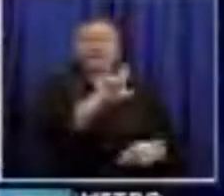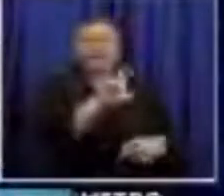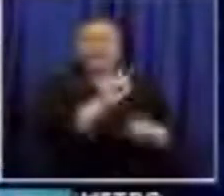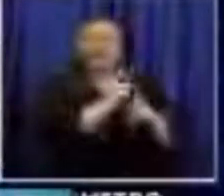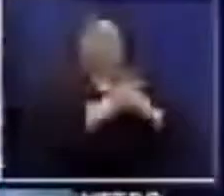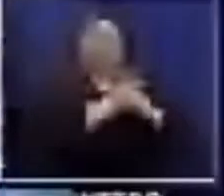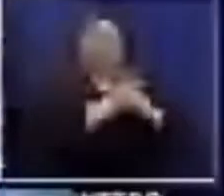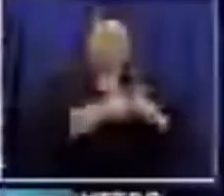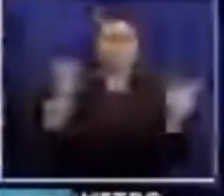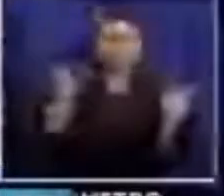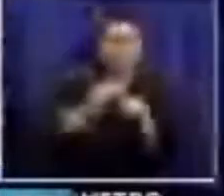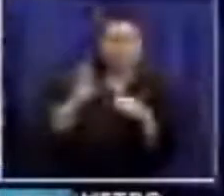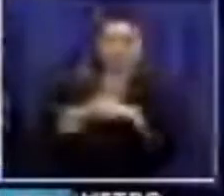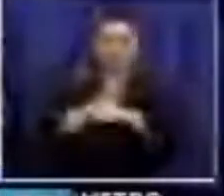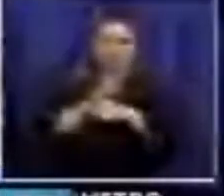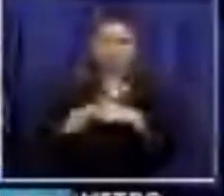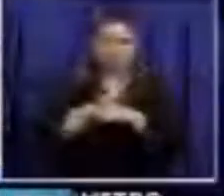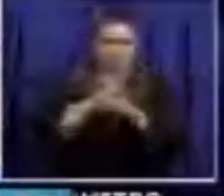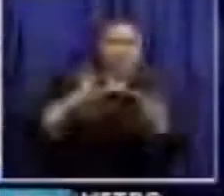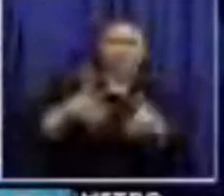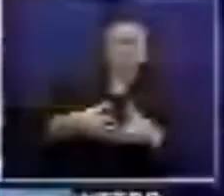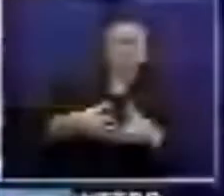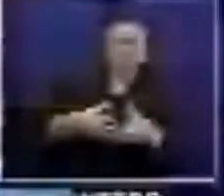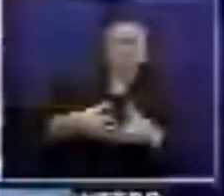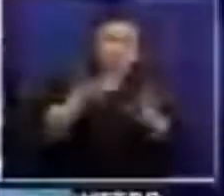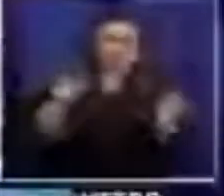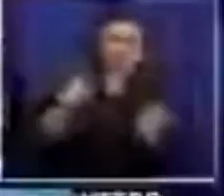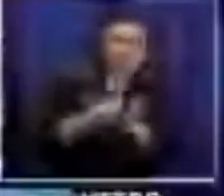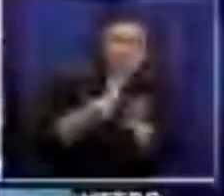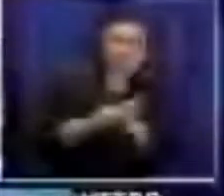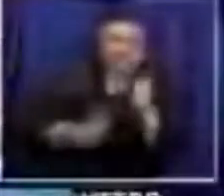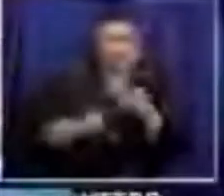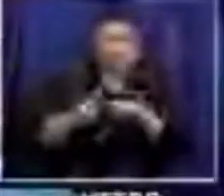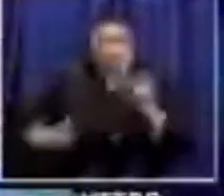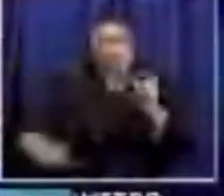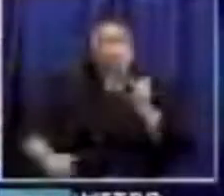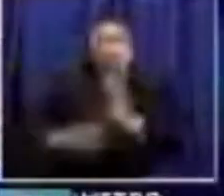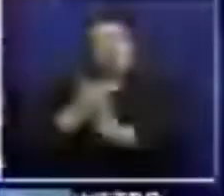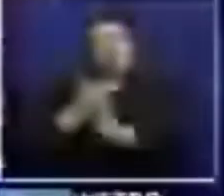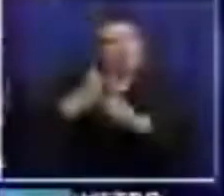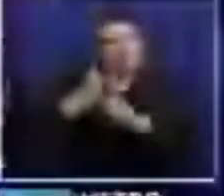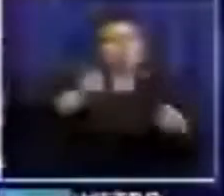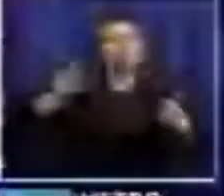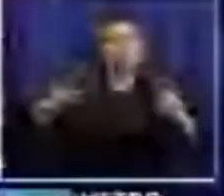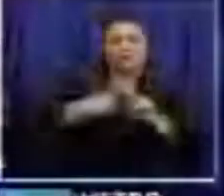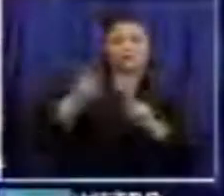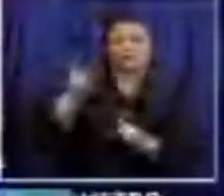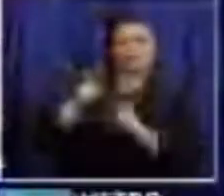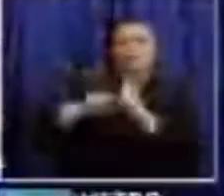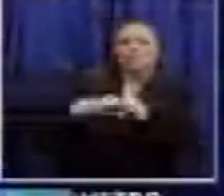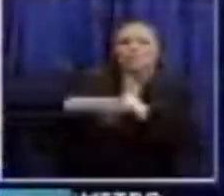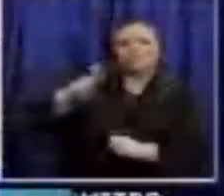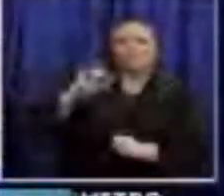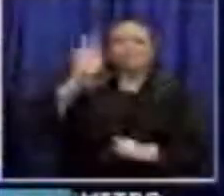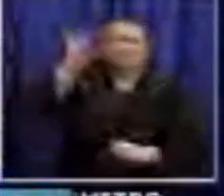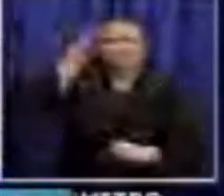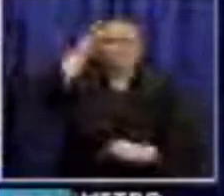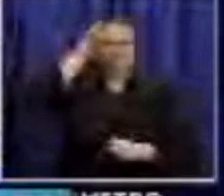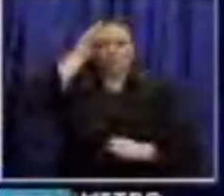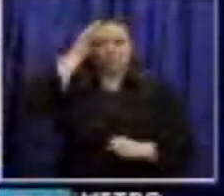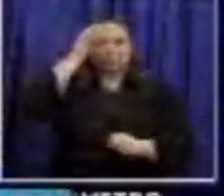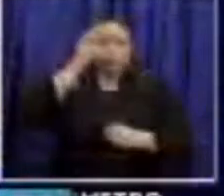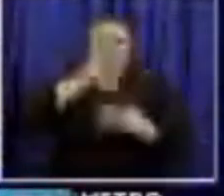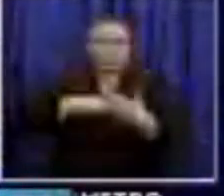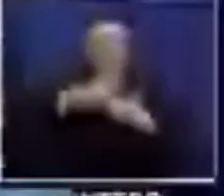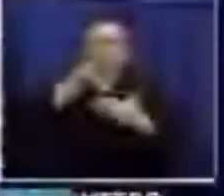money. Most of that money was handed out by commercial banks, but it's a federal program. And those loans were at very favorable 1%